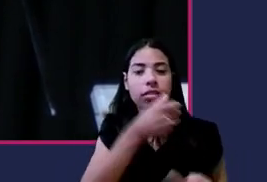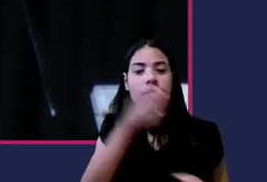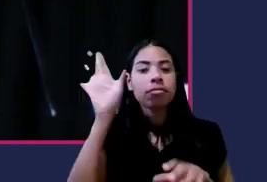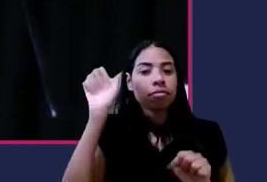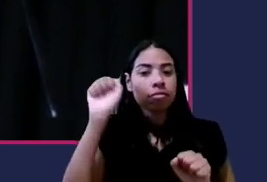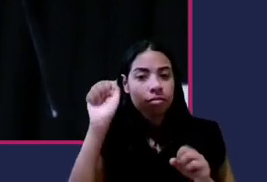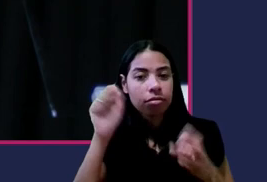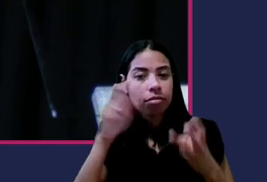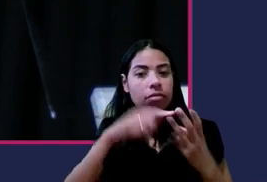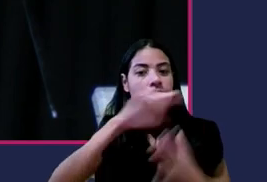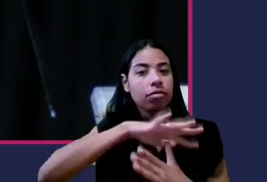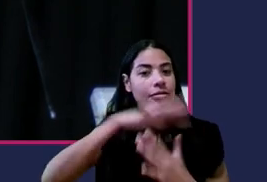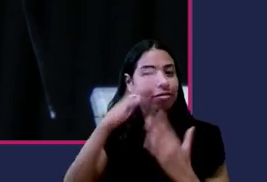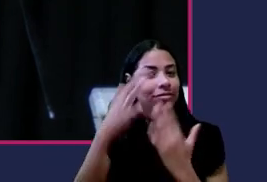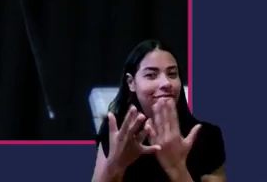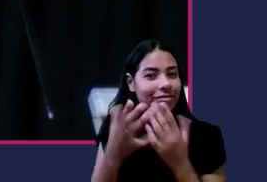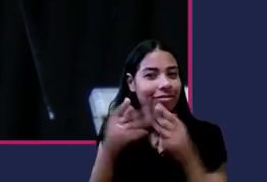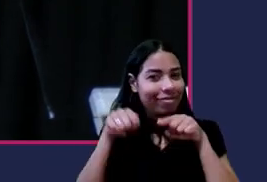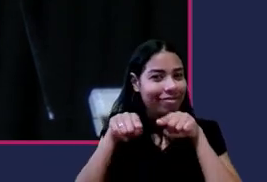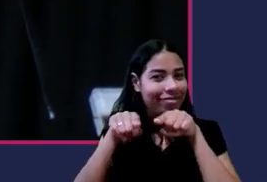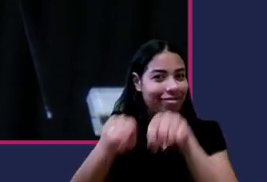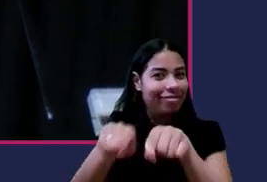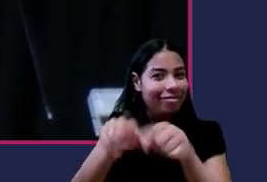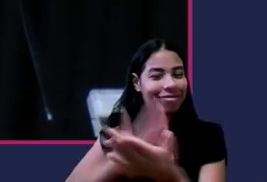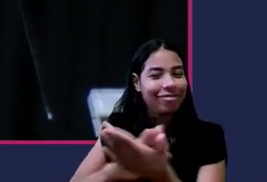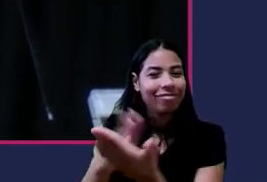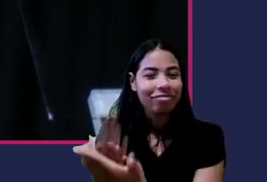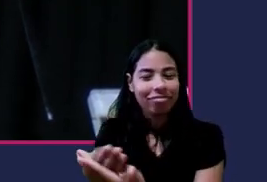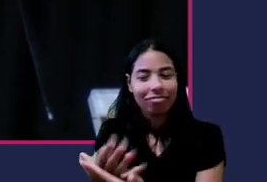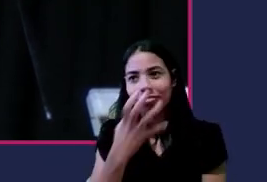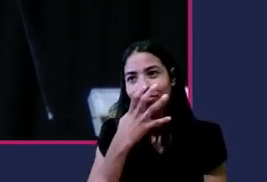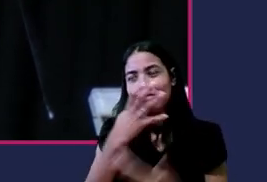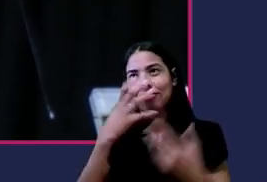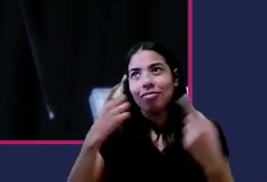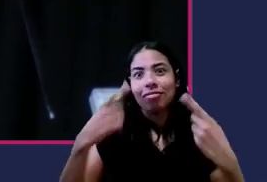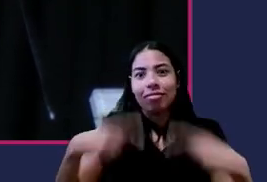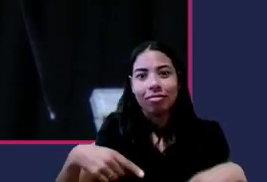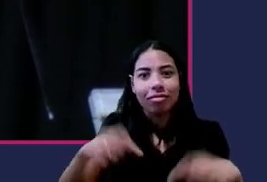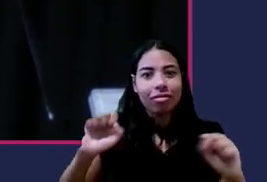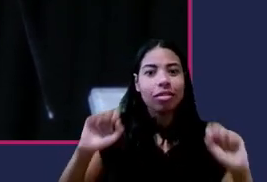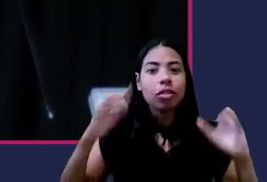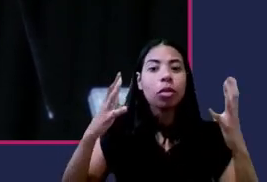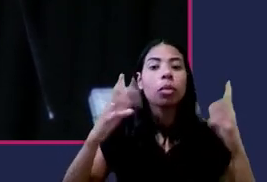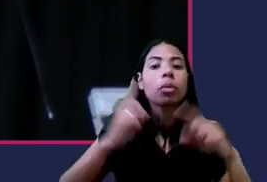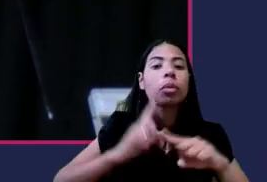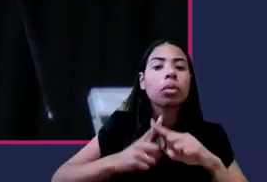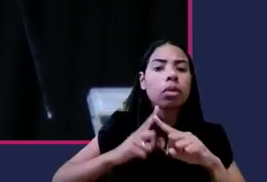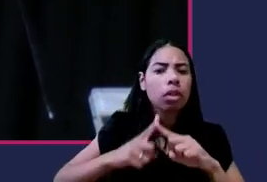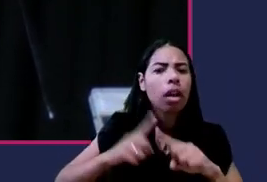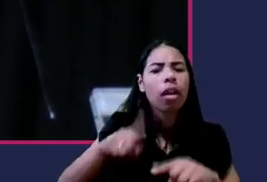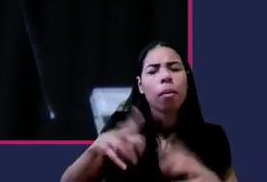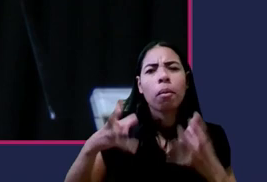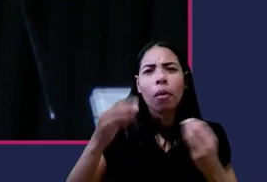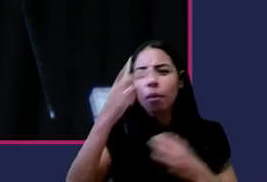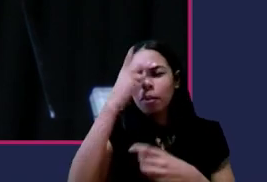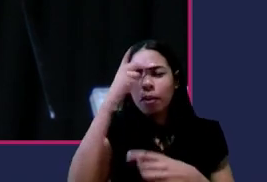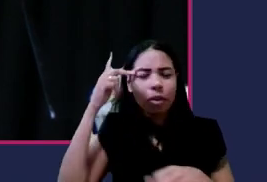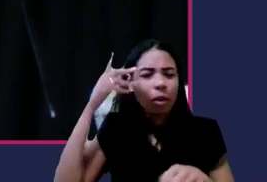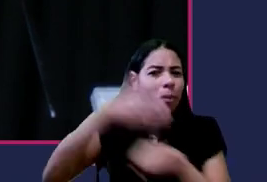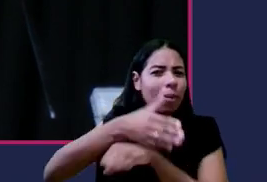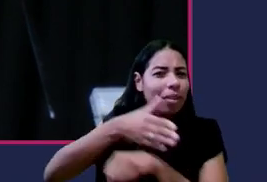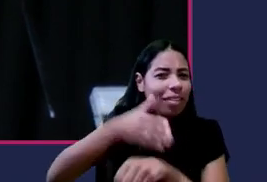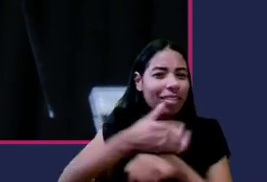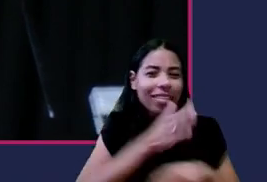English, Spanish, and the Brazilian Sign Language. The challenge of holding an event like this is only possible with the help of